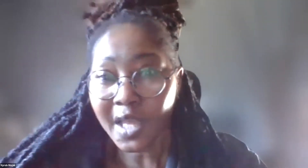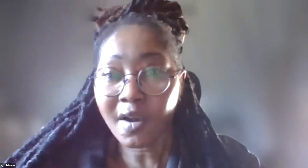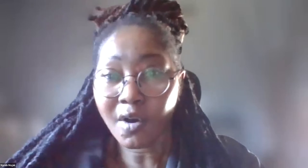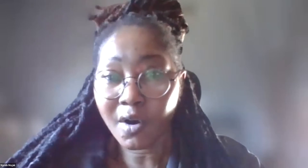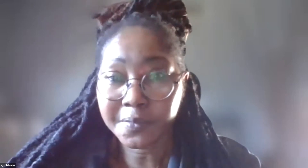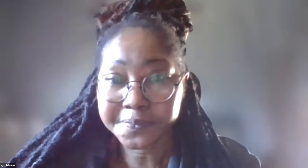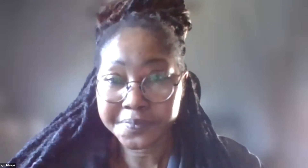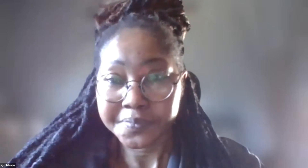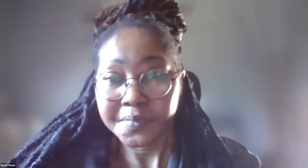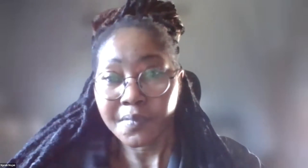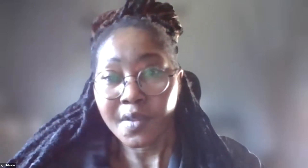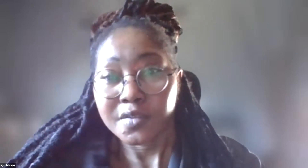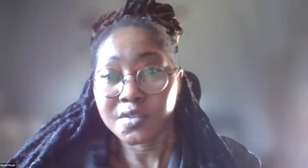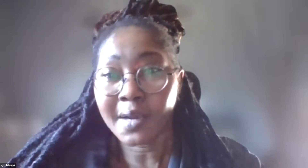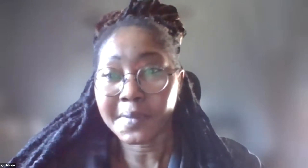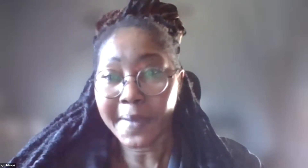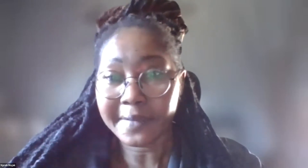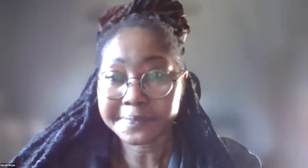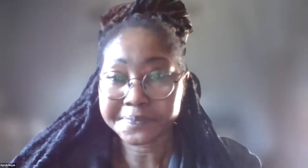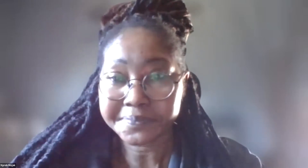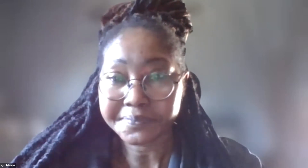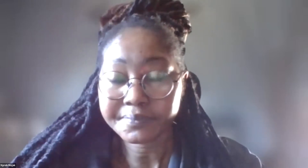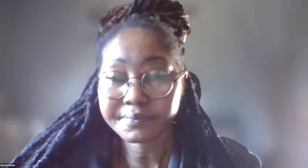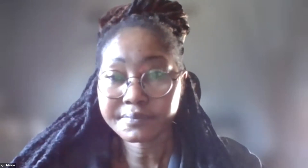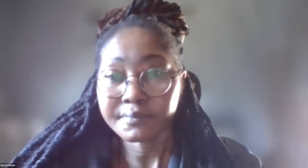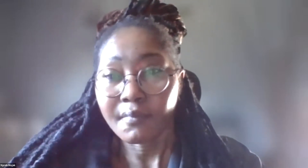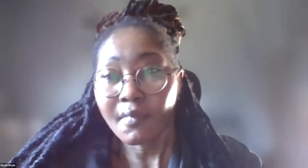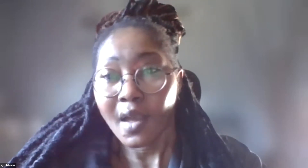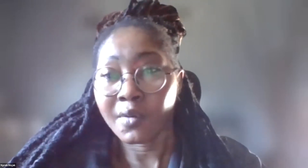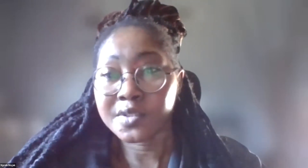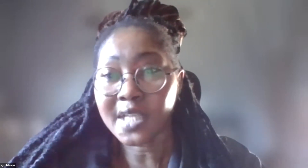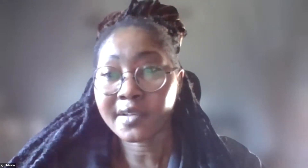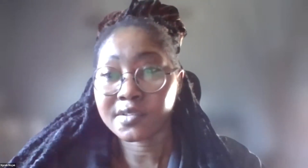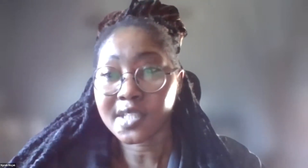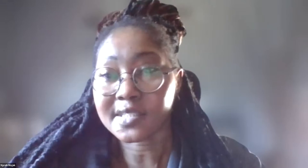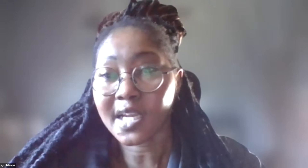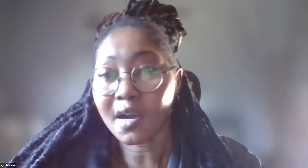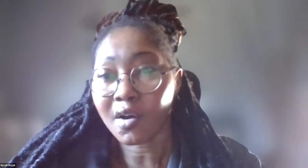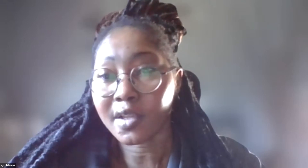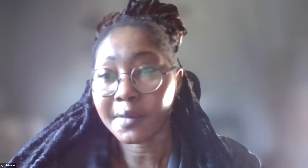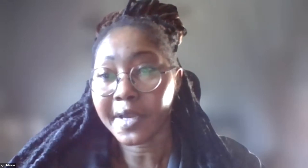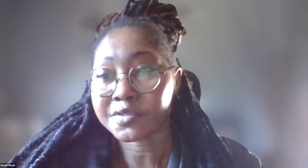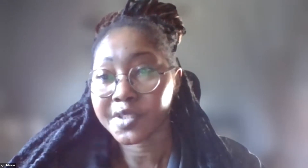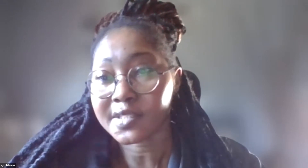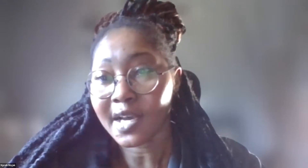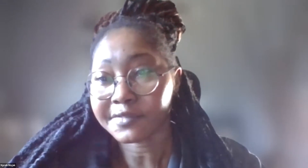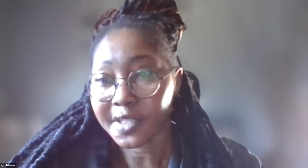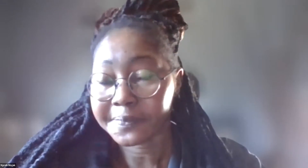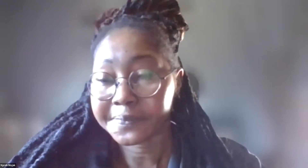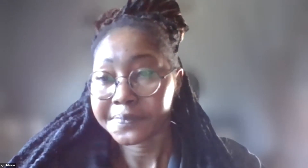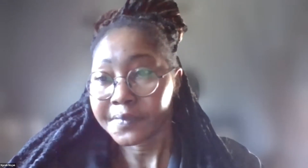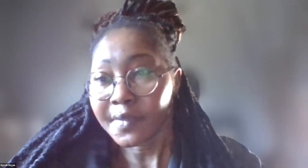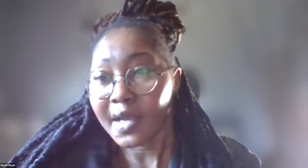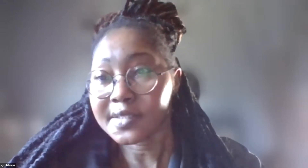self-medicating with alcohol to numb the pain. I was diagnosed as an alcoholic about 2 years